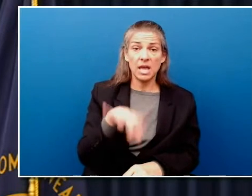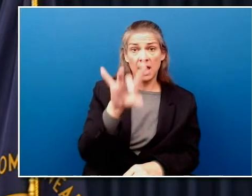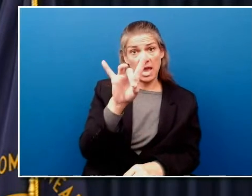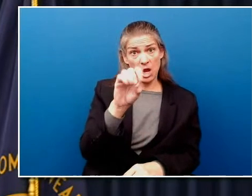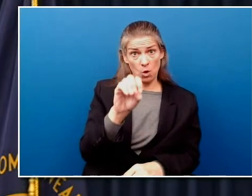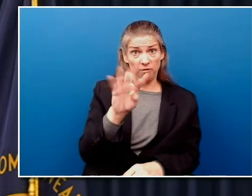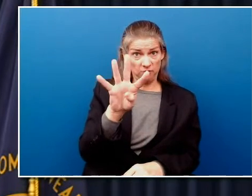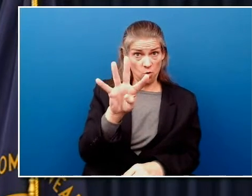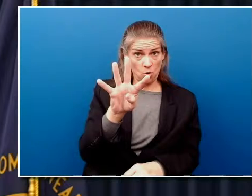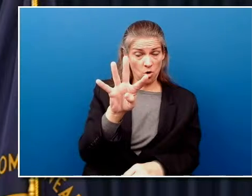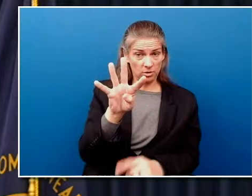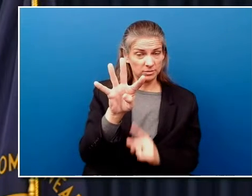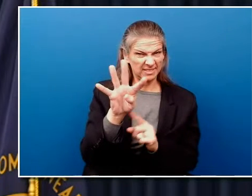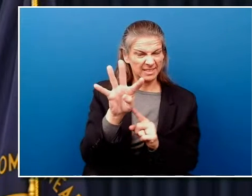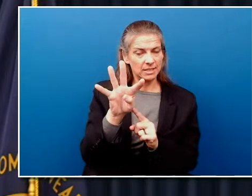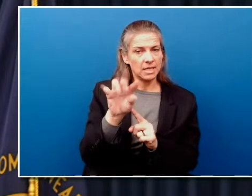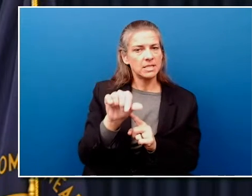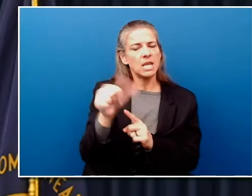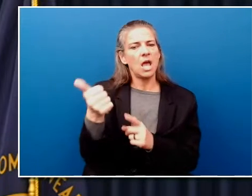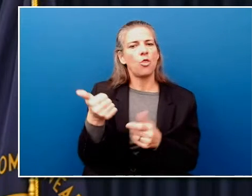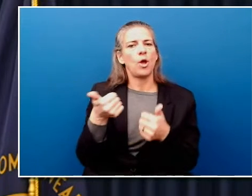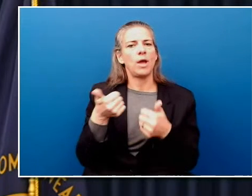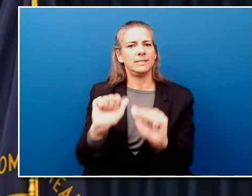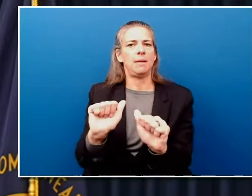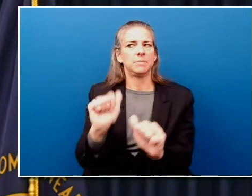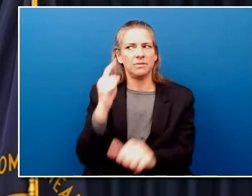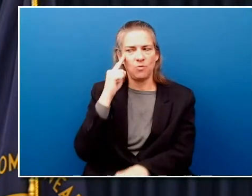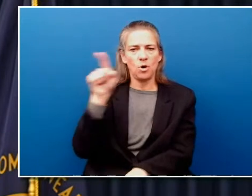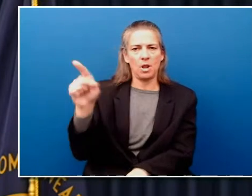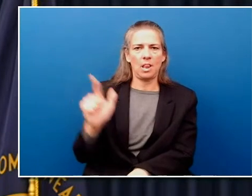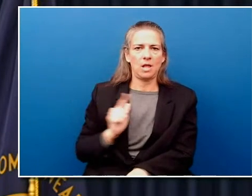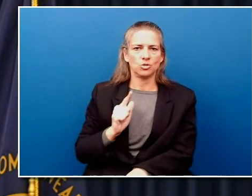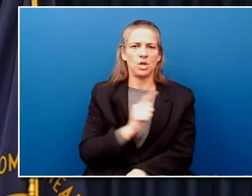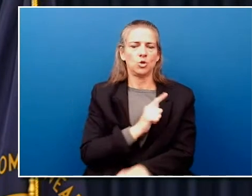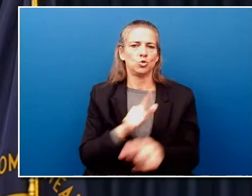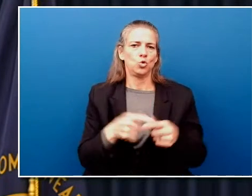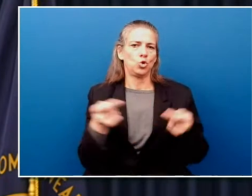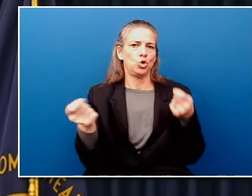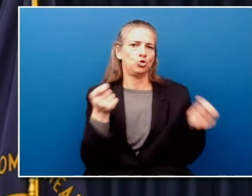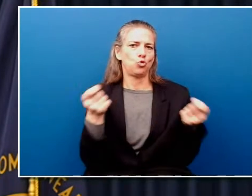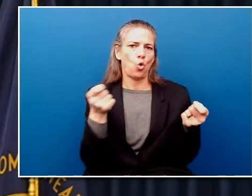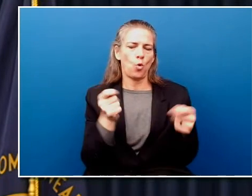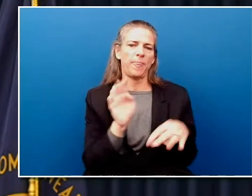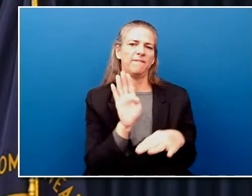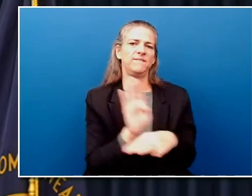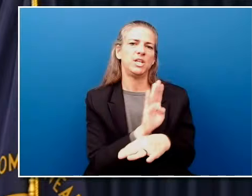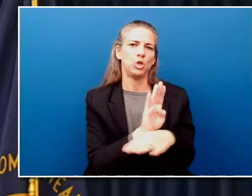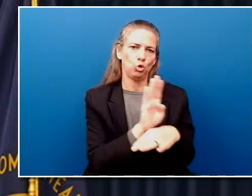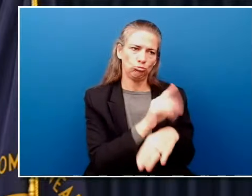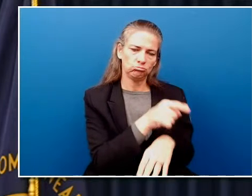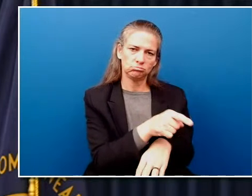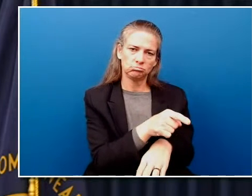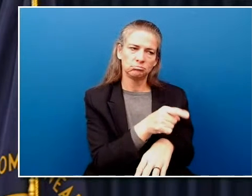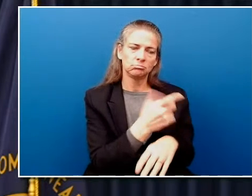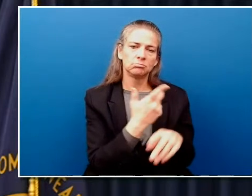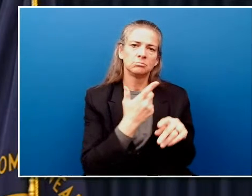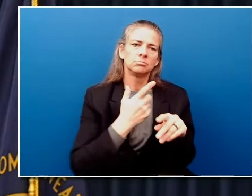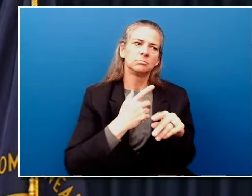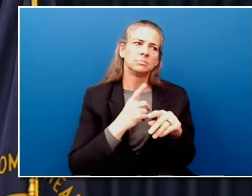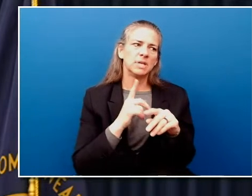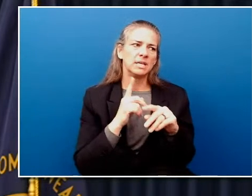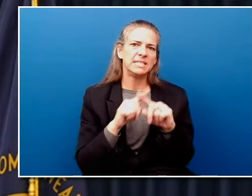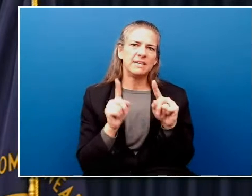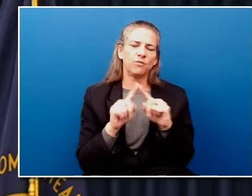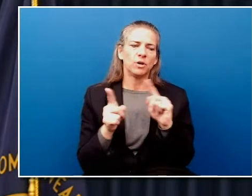yet another attempt for the legislature to control the venue that different constitutional or